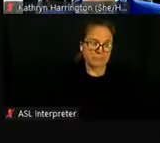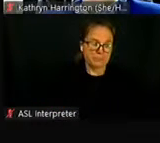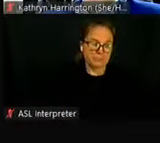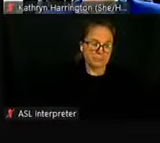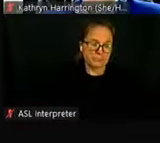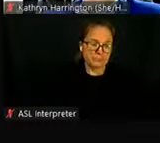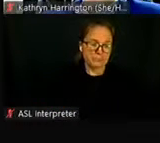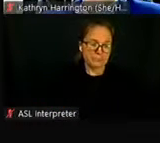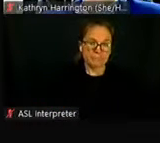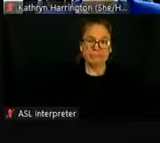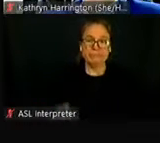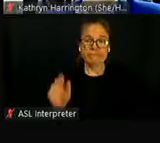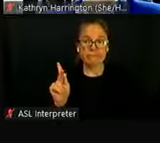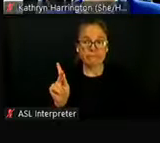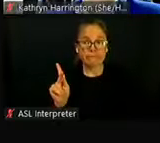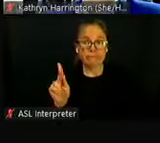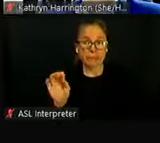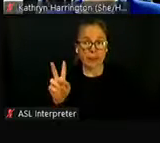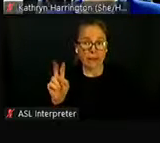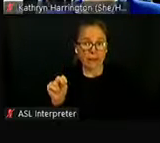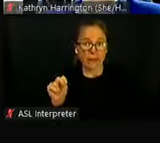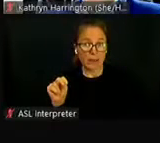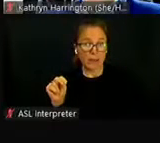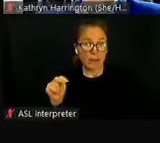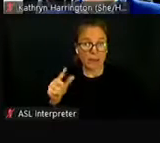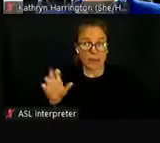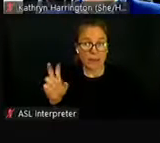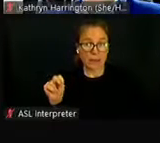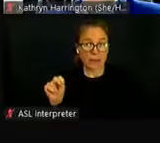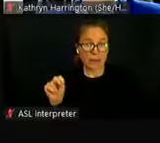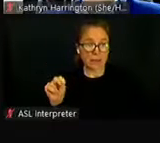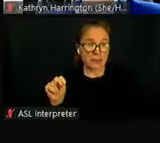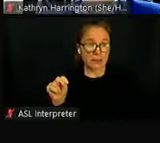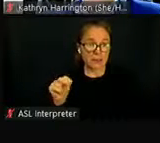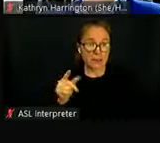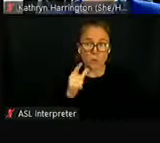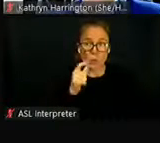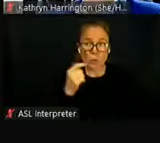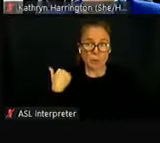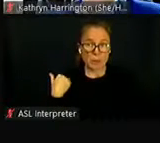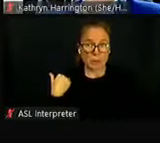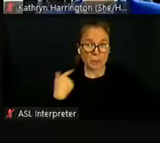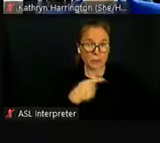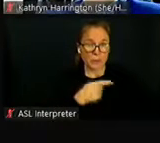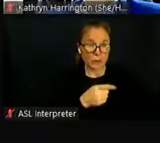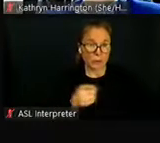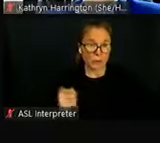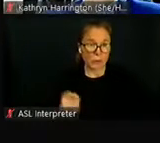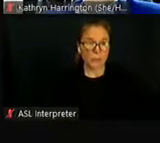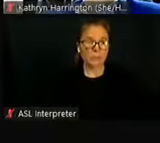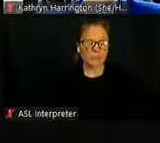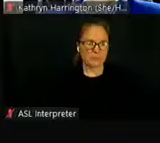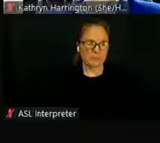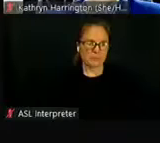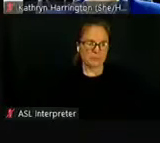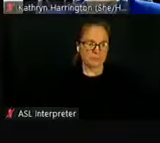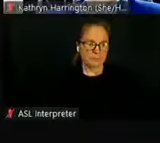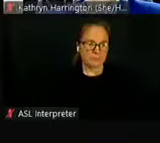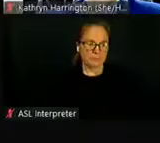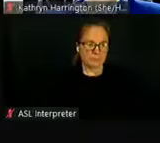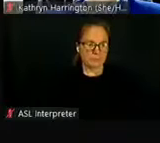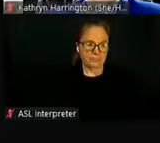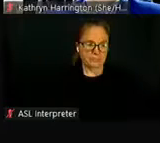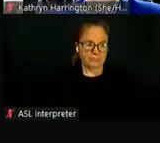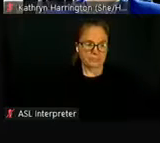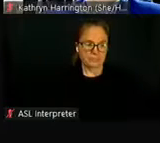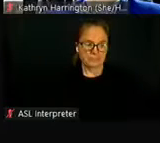and or Glenn, I don't know who is in charge of this, but I did want to share the poll. So the last poll that you all